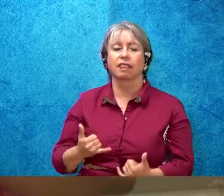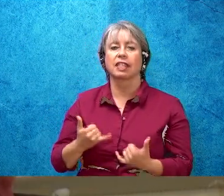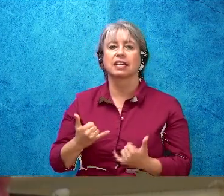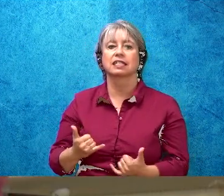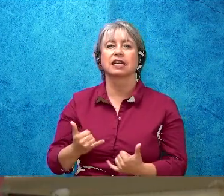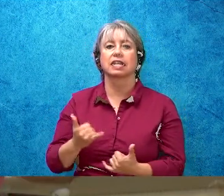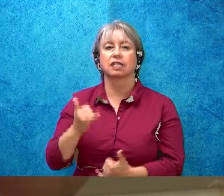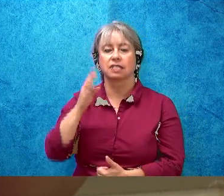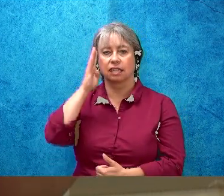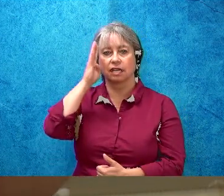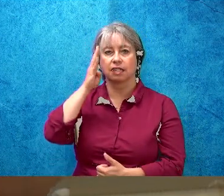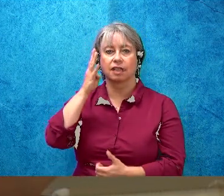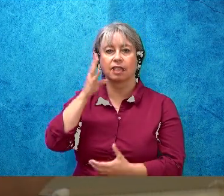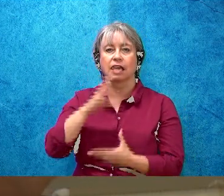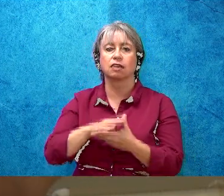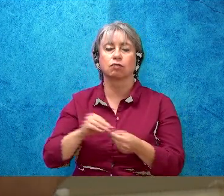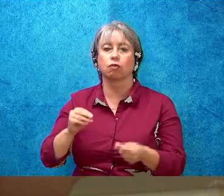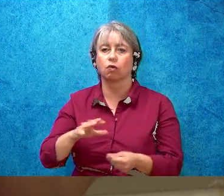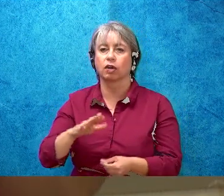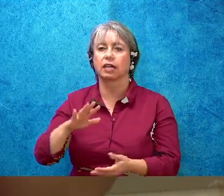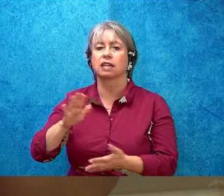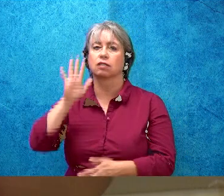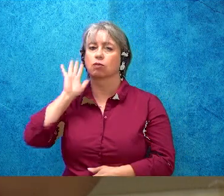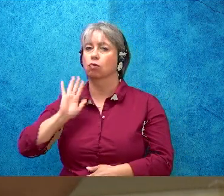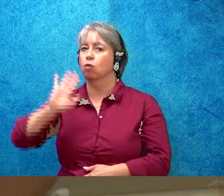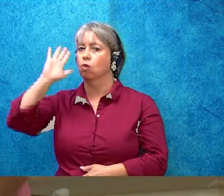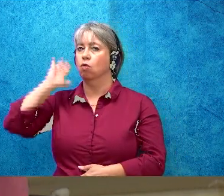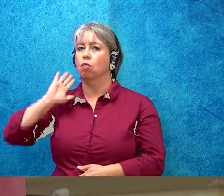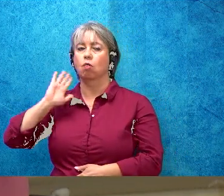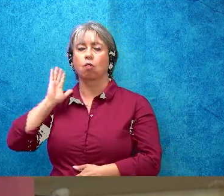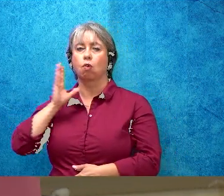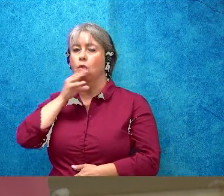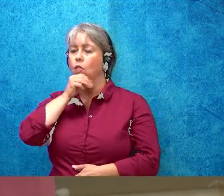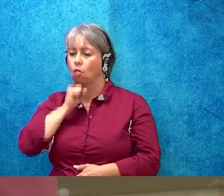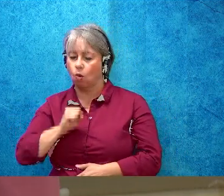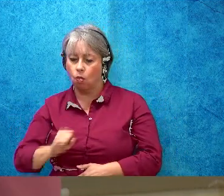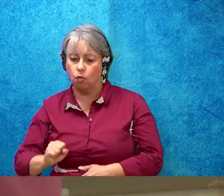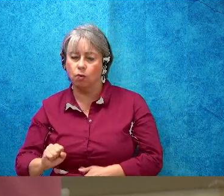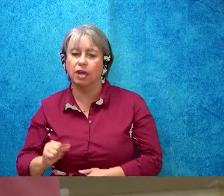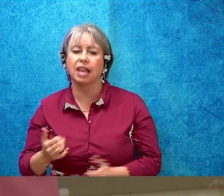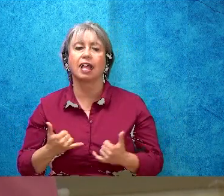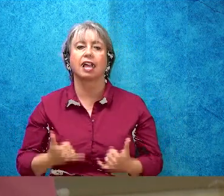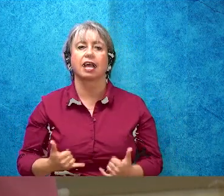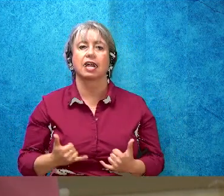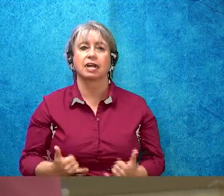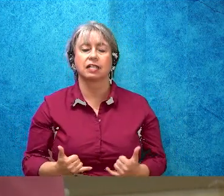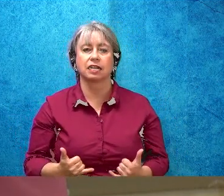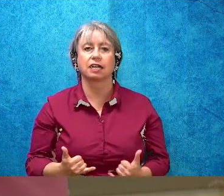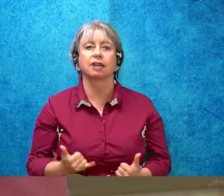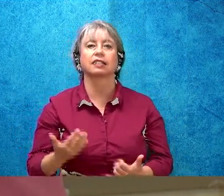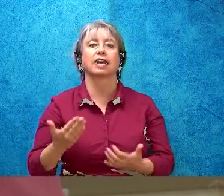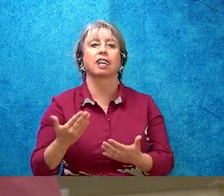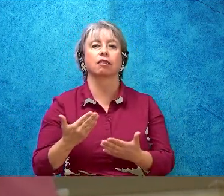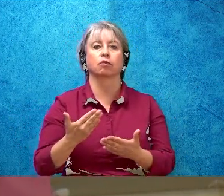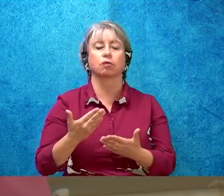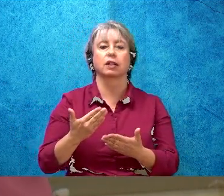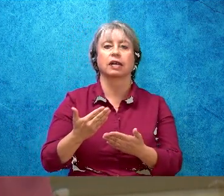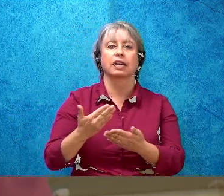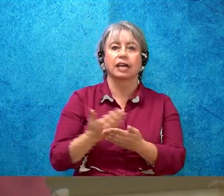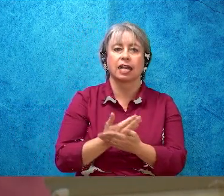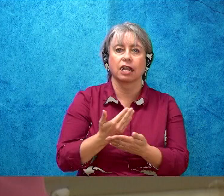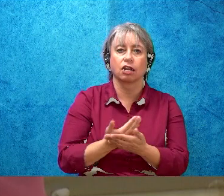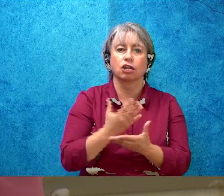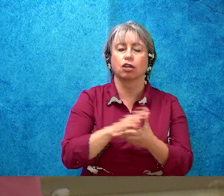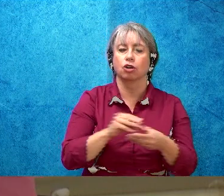story that's old as time. So now what we want to do, based on our standard, you get a new story and you see how it's like the